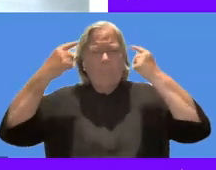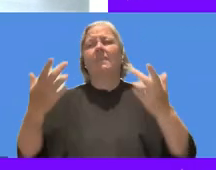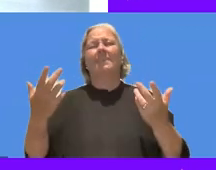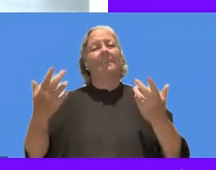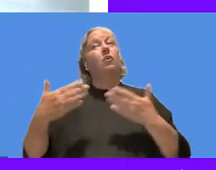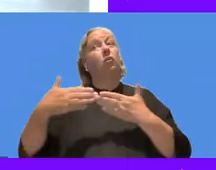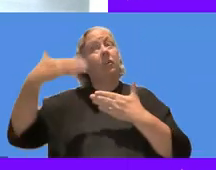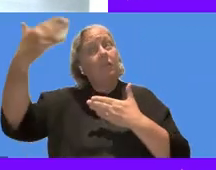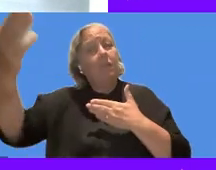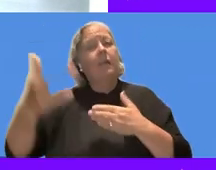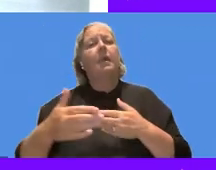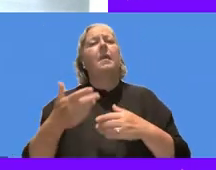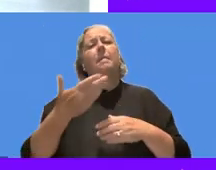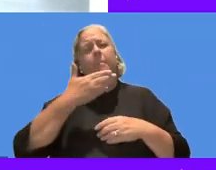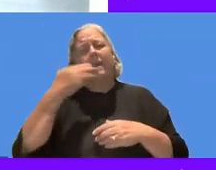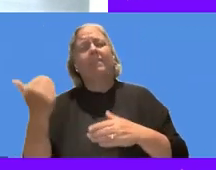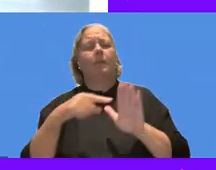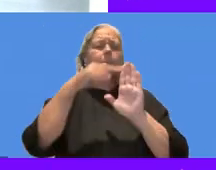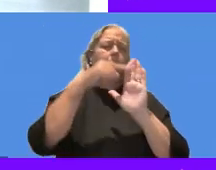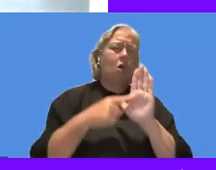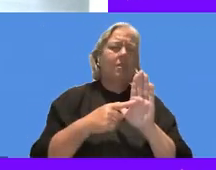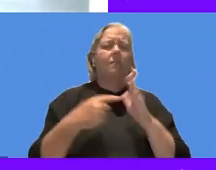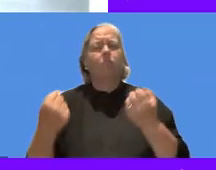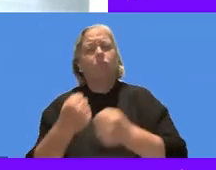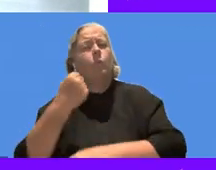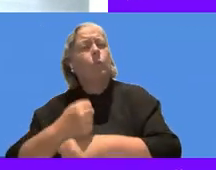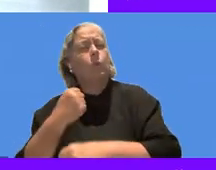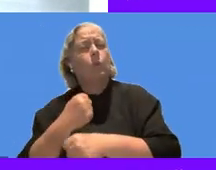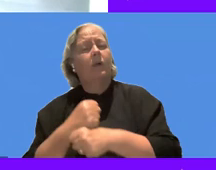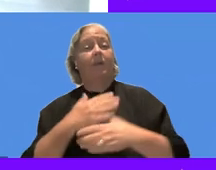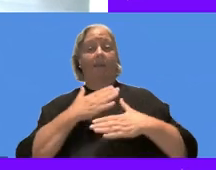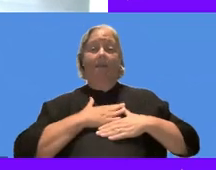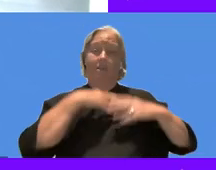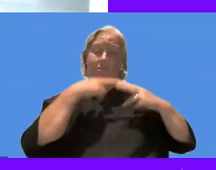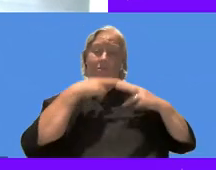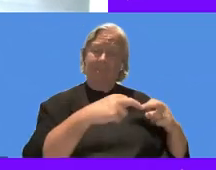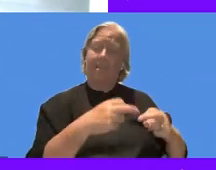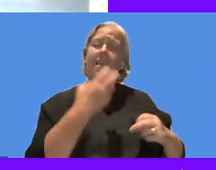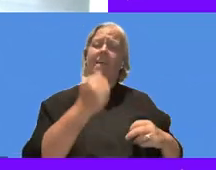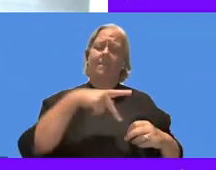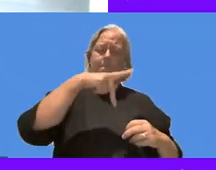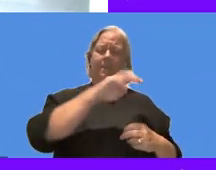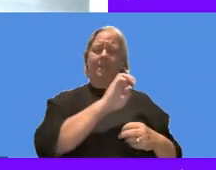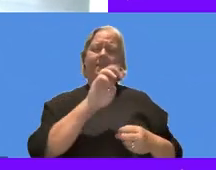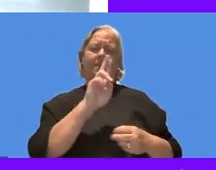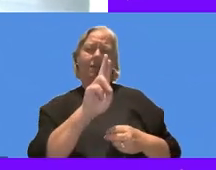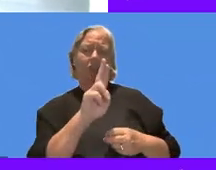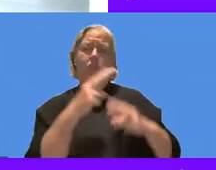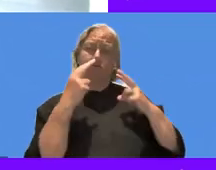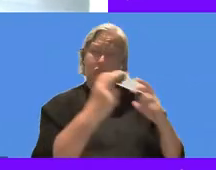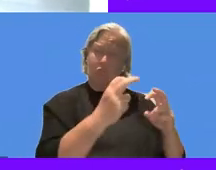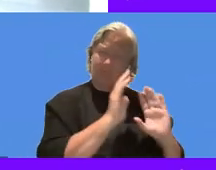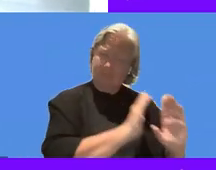and practice. So concerning our study, we did have the peer research element both as a data collection method,